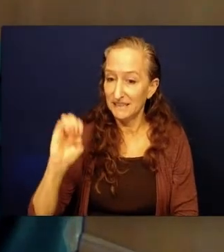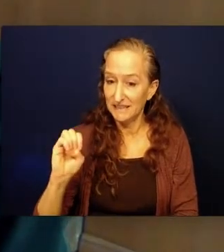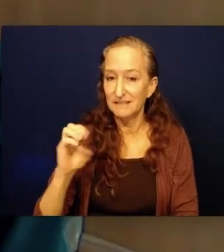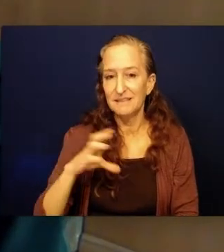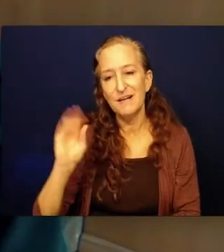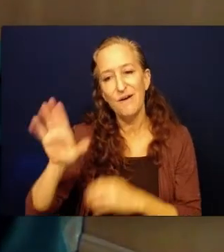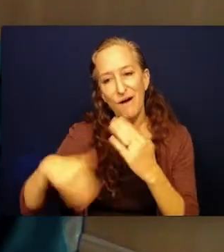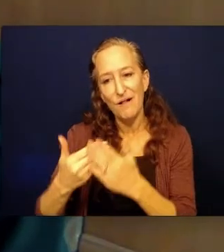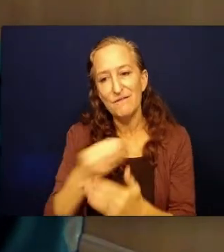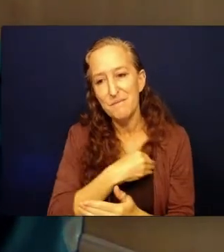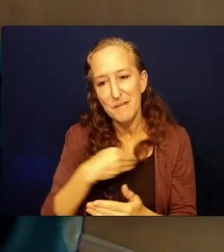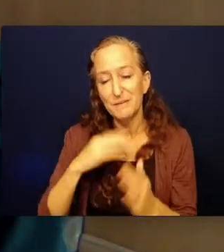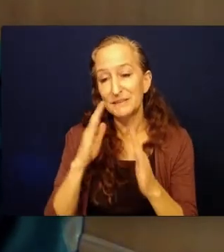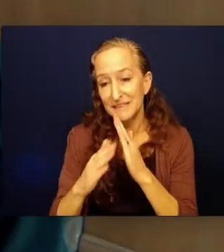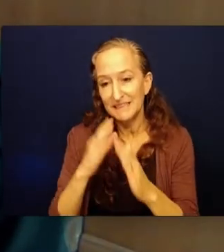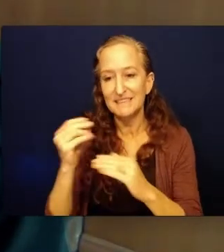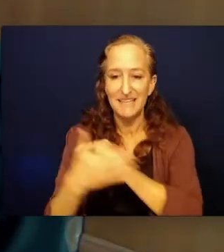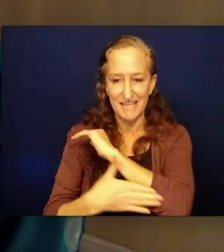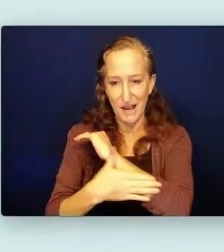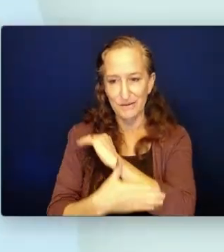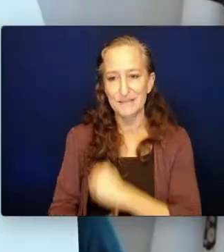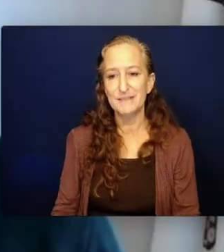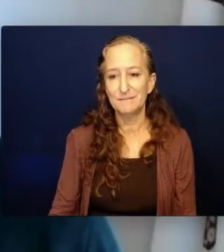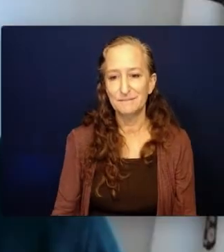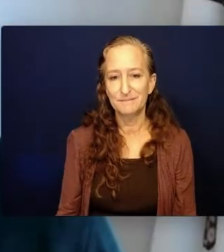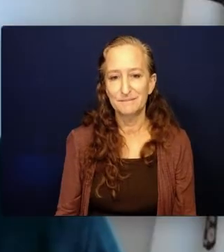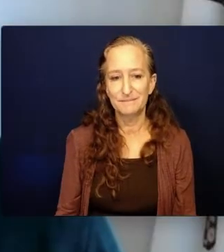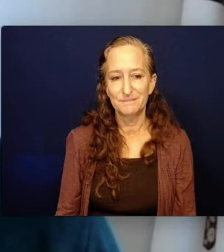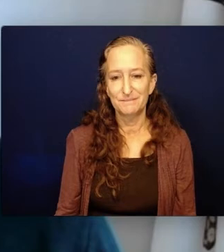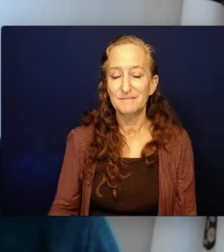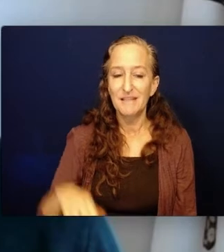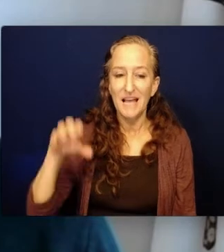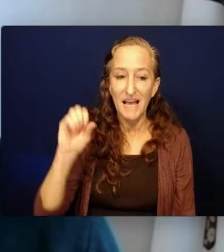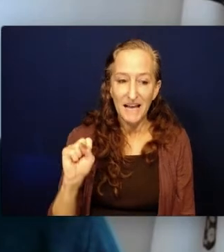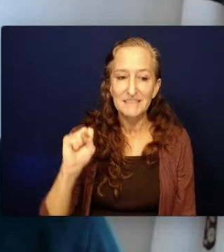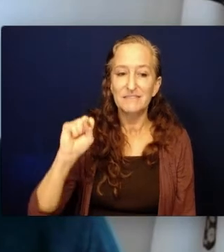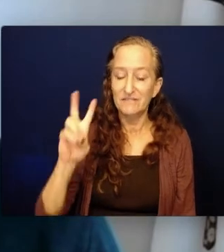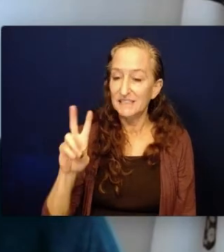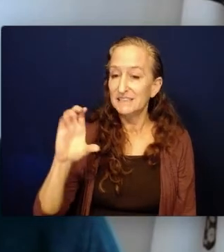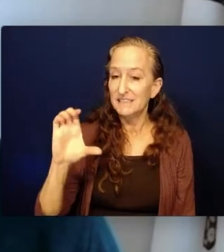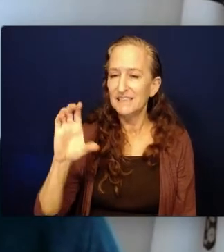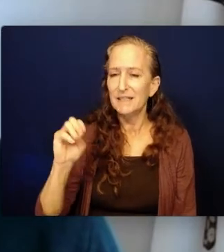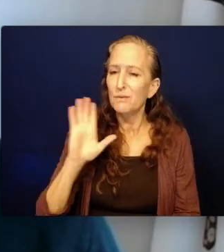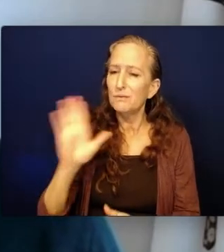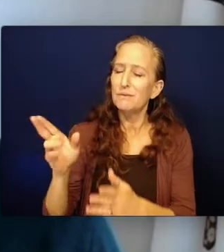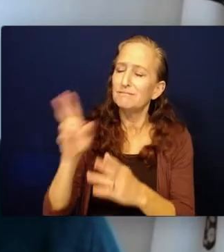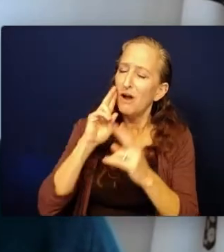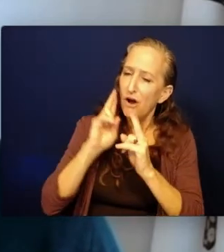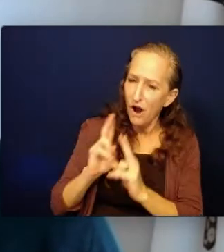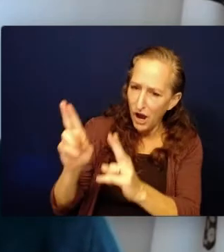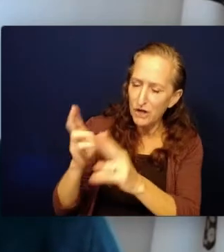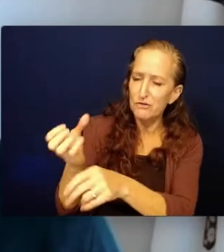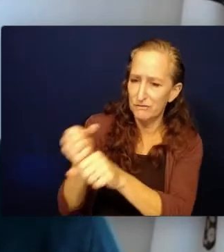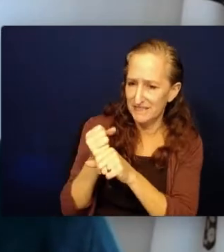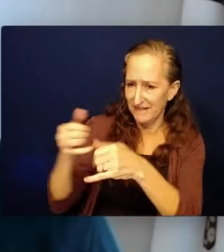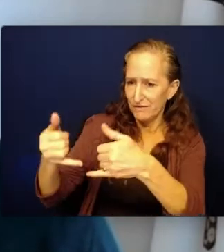our member cities and counties. SVC is honored to accept the Spare the Air Leadership Award on behalf